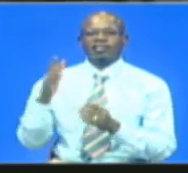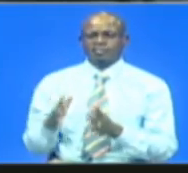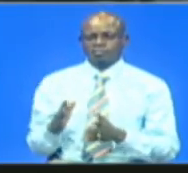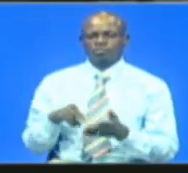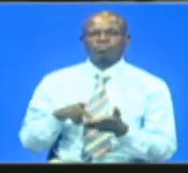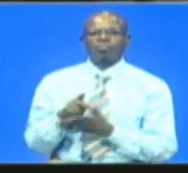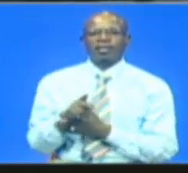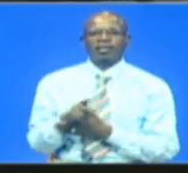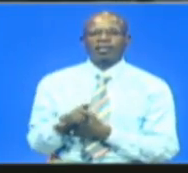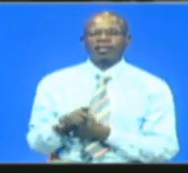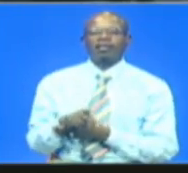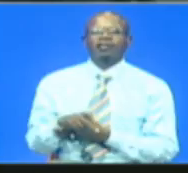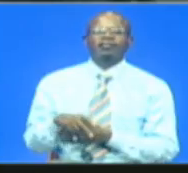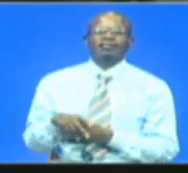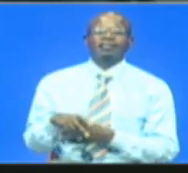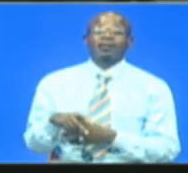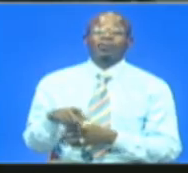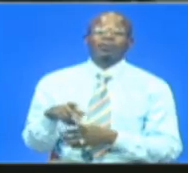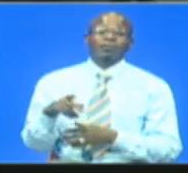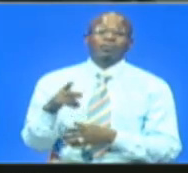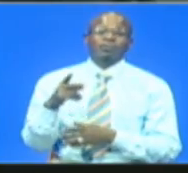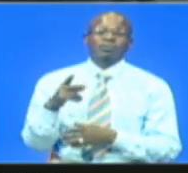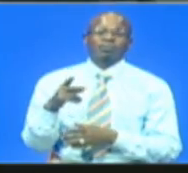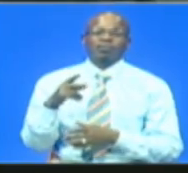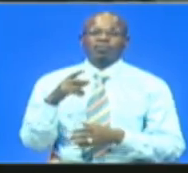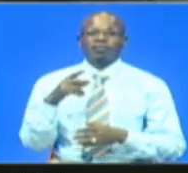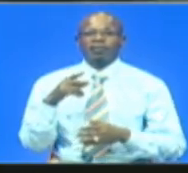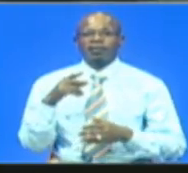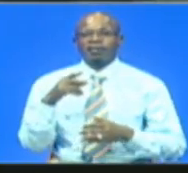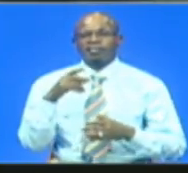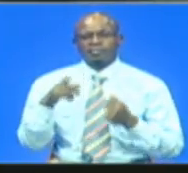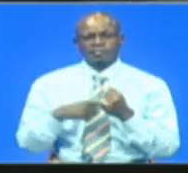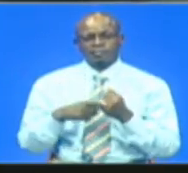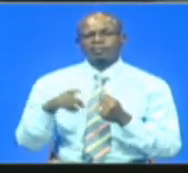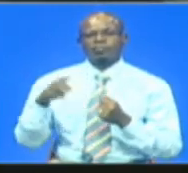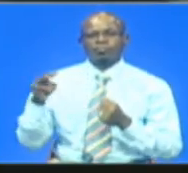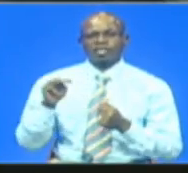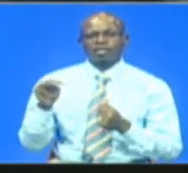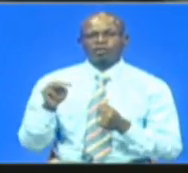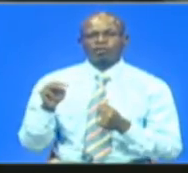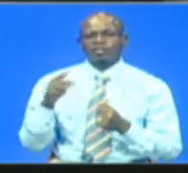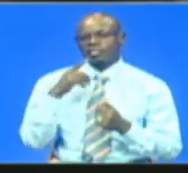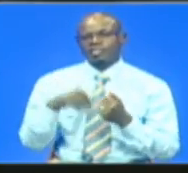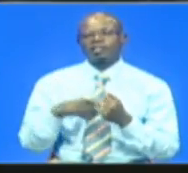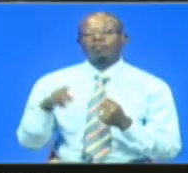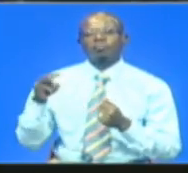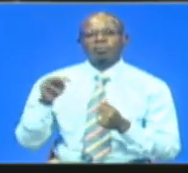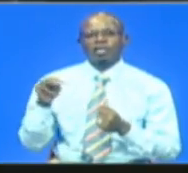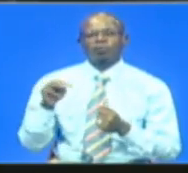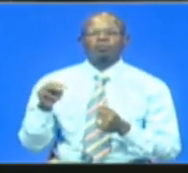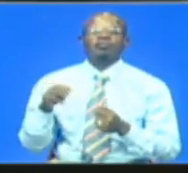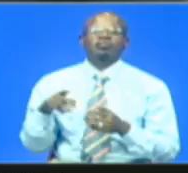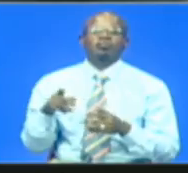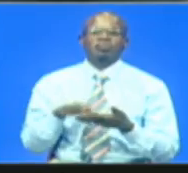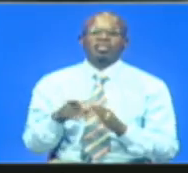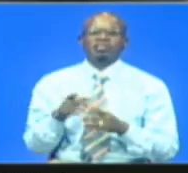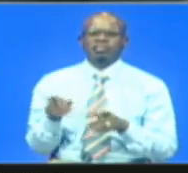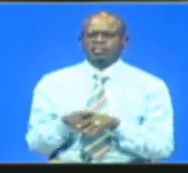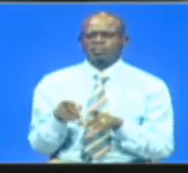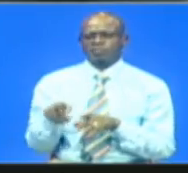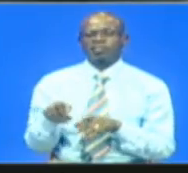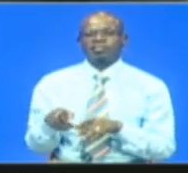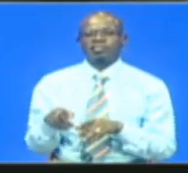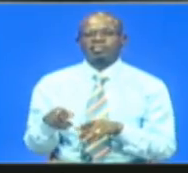container clinics. Now, the portable clinics that were procured by Estama Investments Limited back in 2015 at a cost of 1